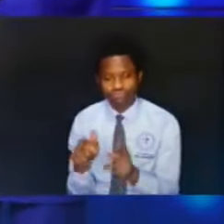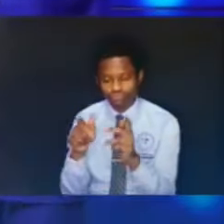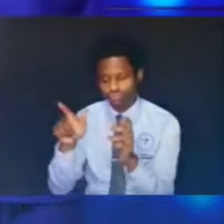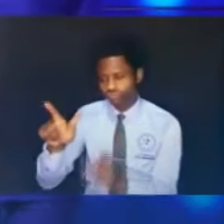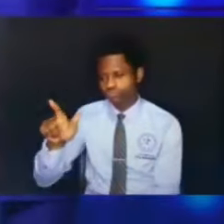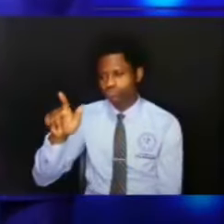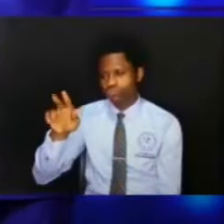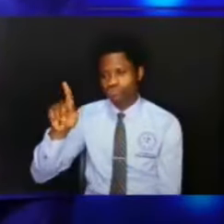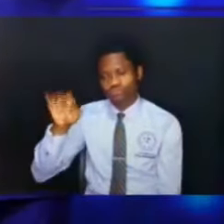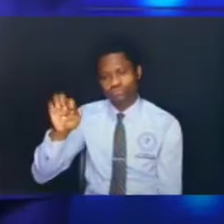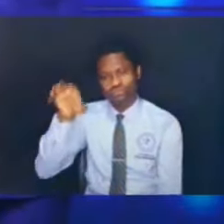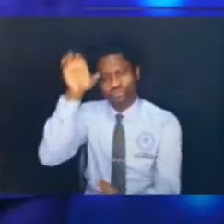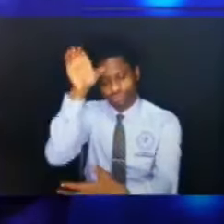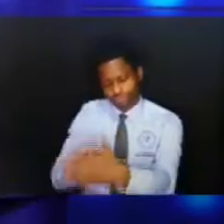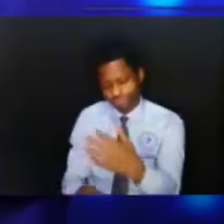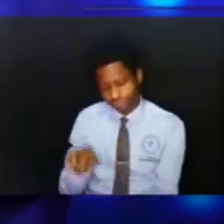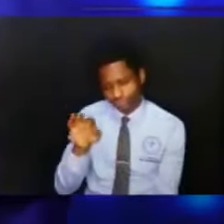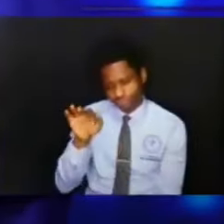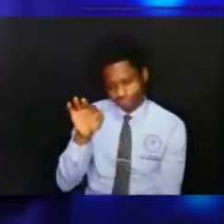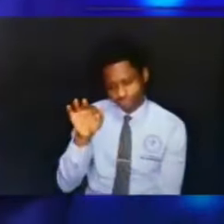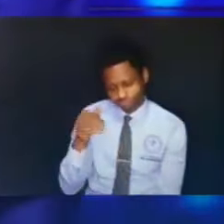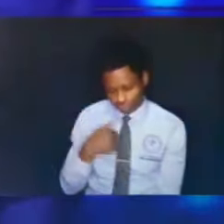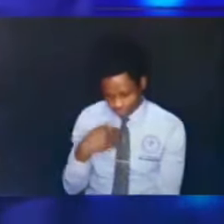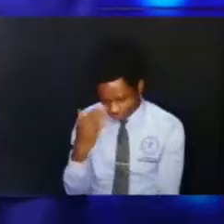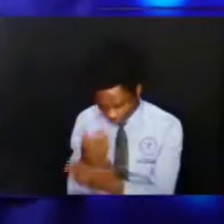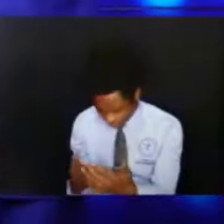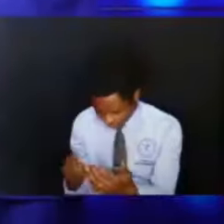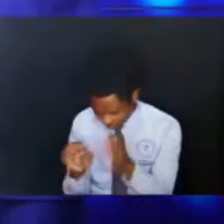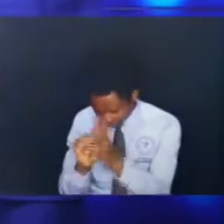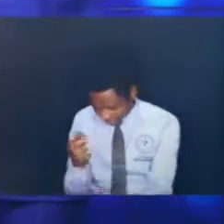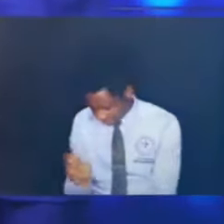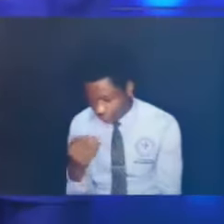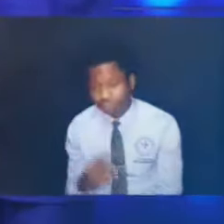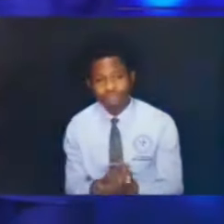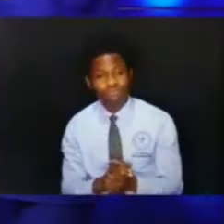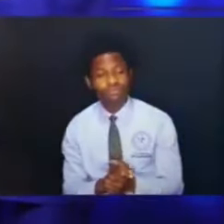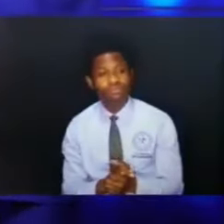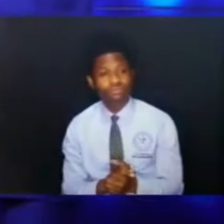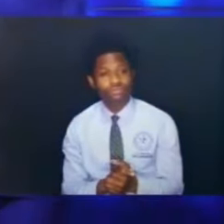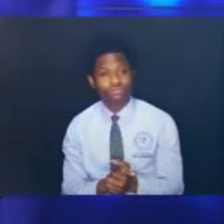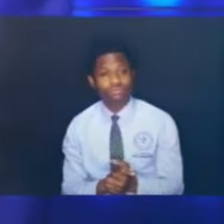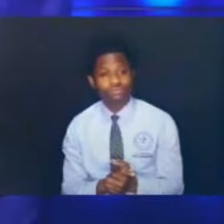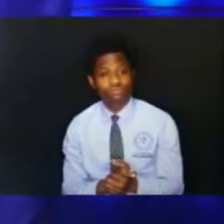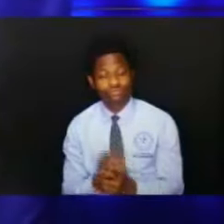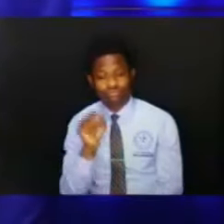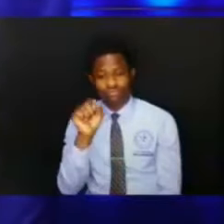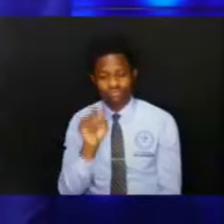very popular illustration there. I'll take from verse 7. Luke